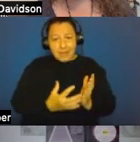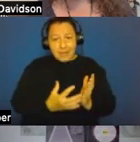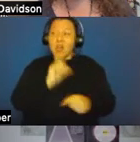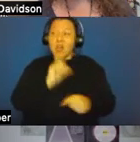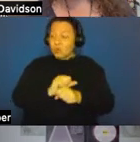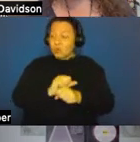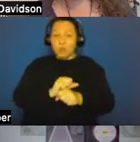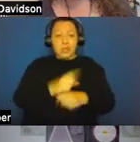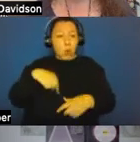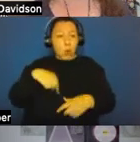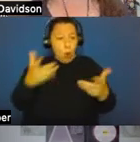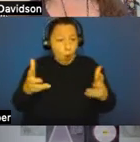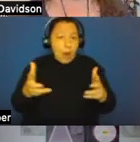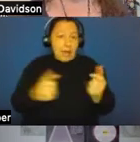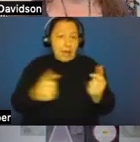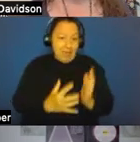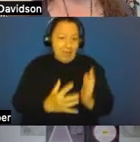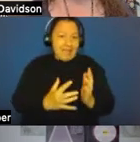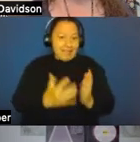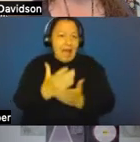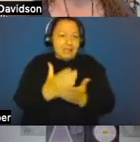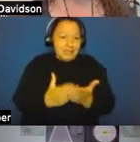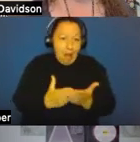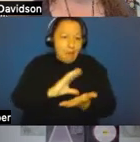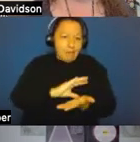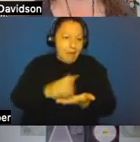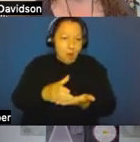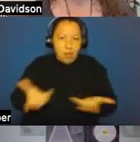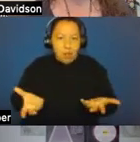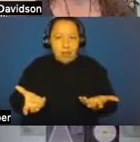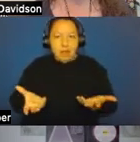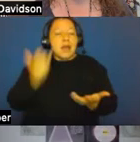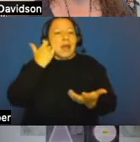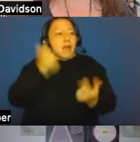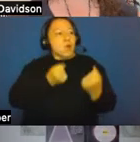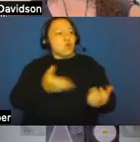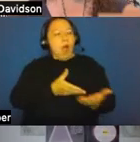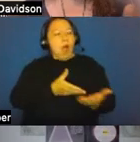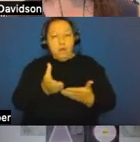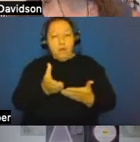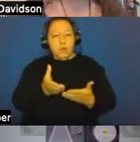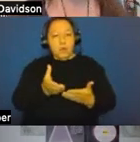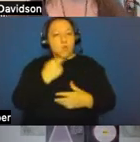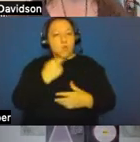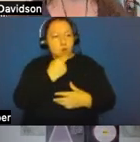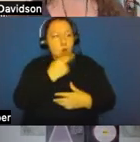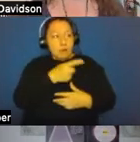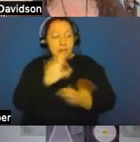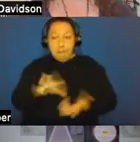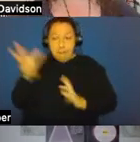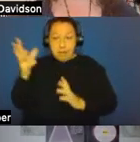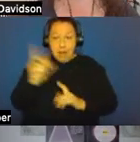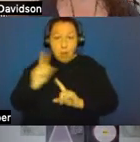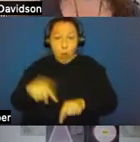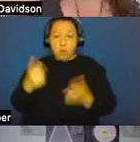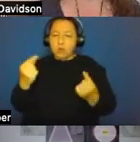Even if you go to the drive-through and they mess up your order, and you go circle back around